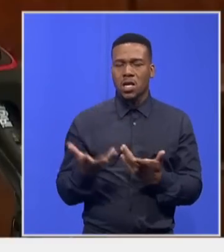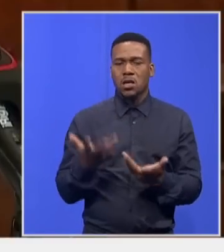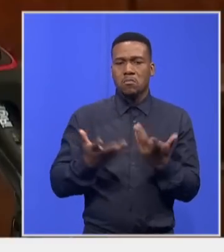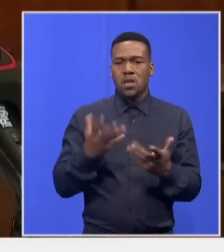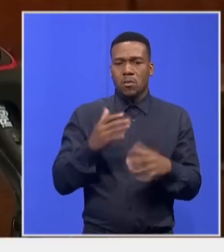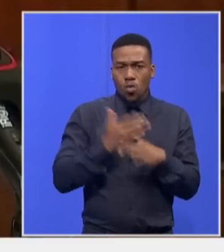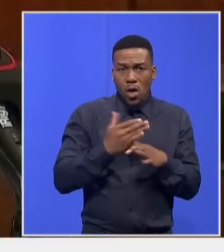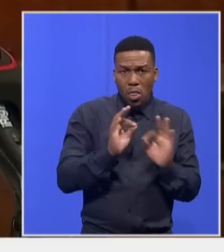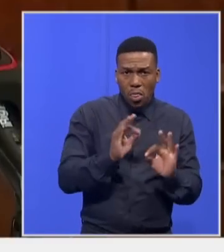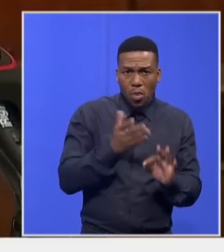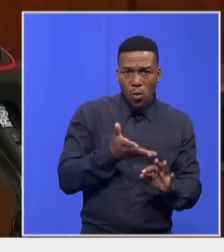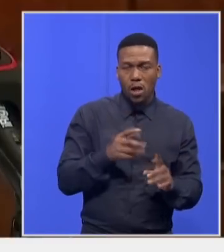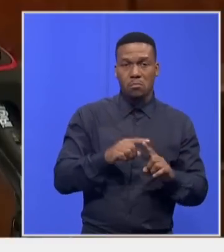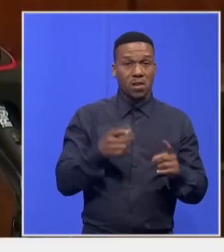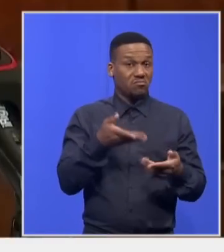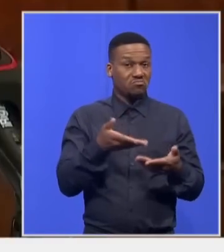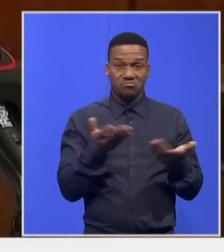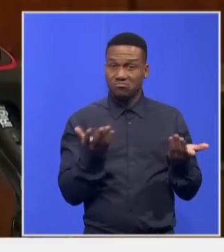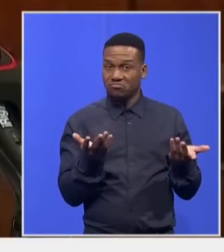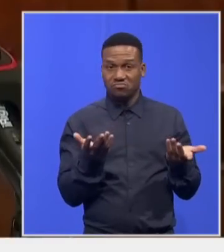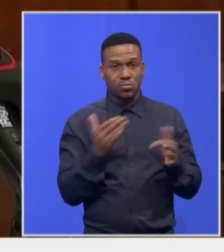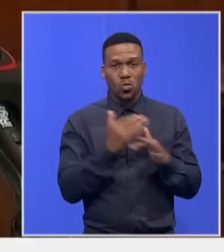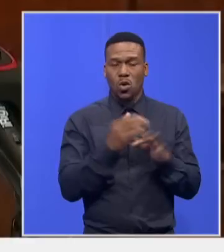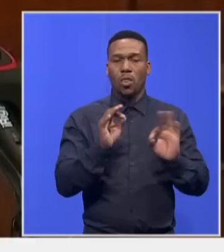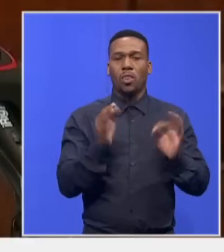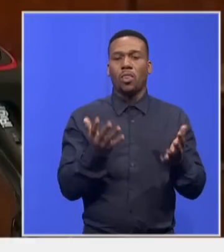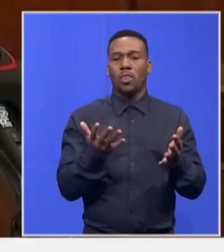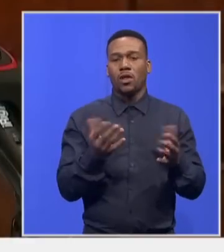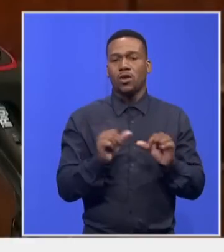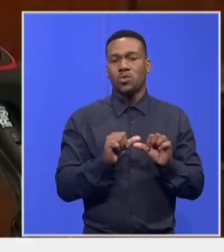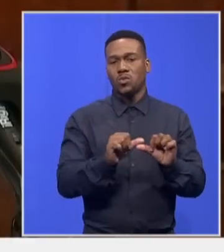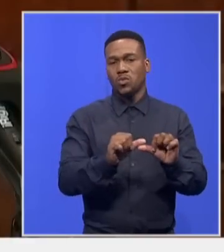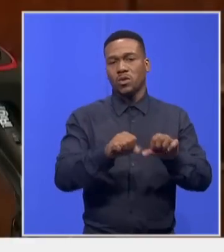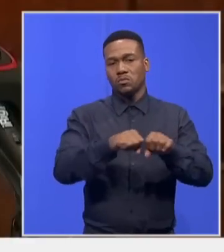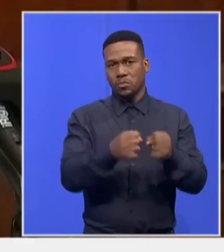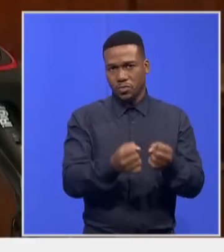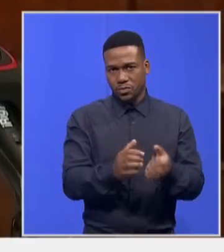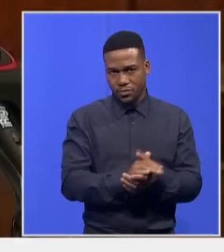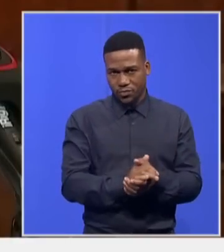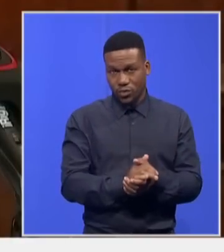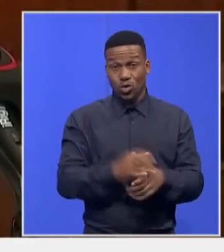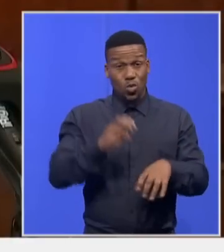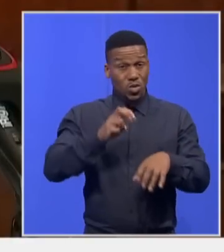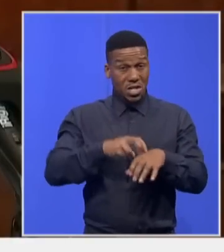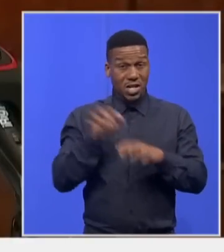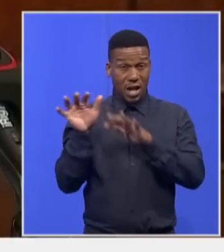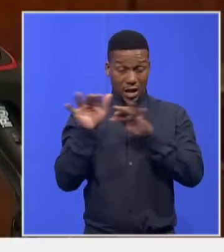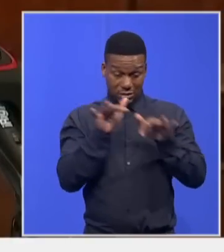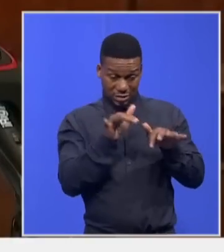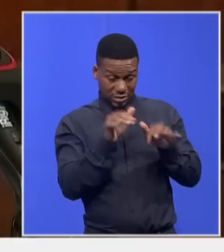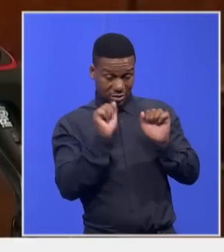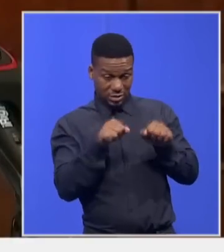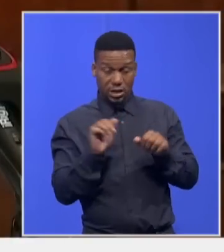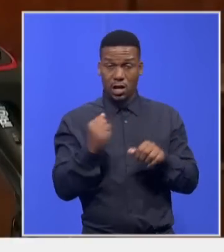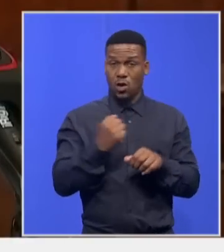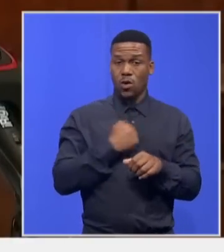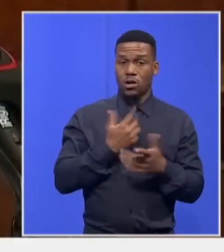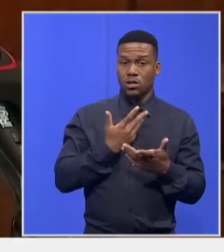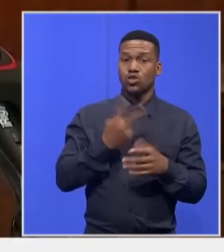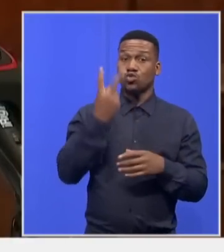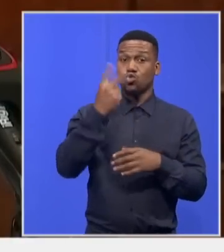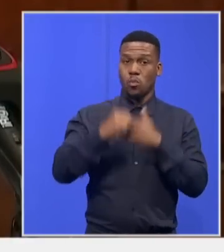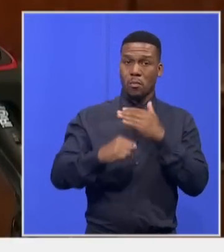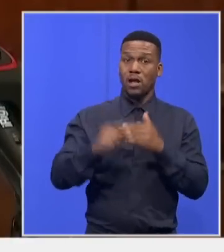not be back on stream. And it's something that requires our attention. And then immediately after that, 2 months after